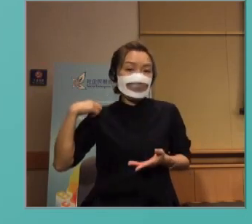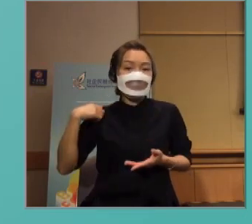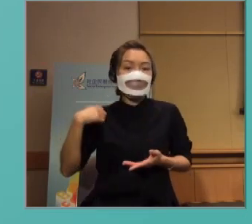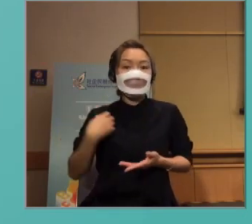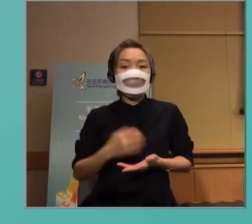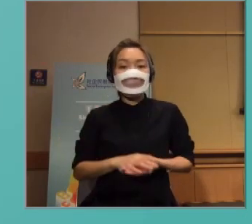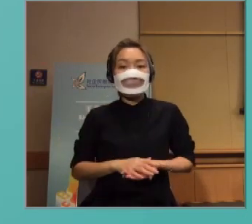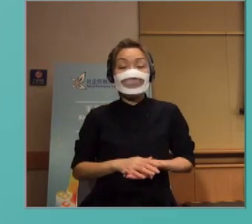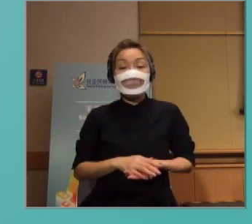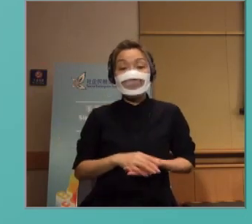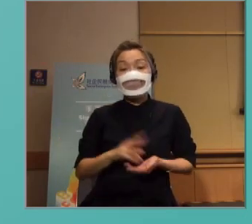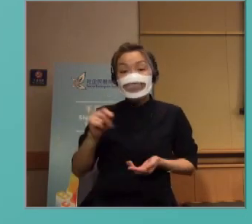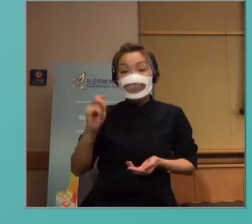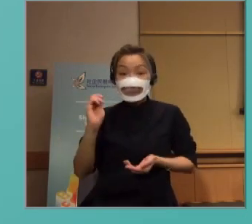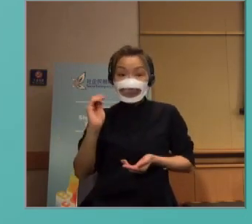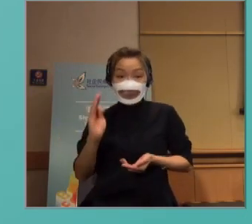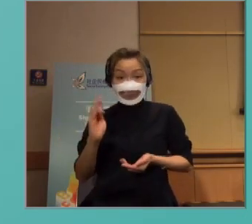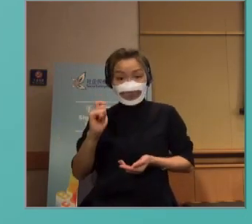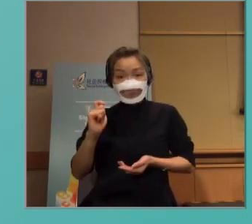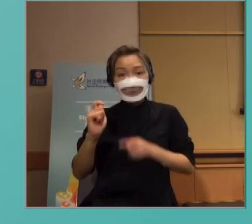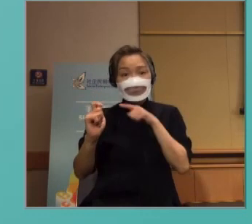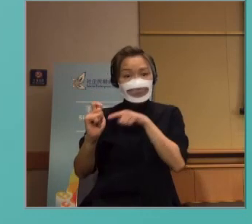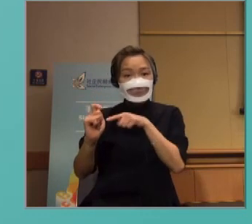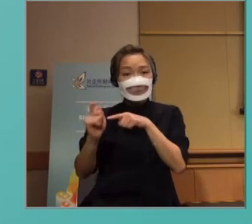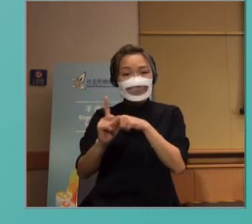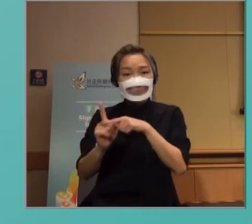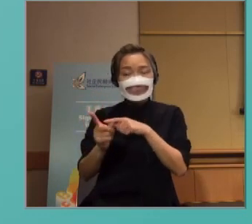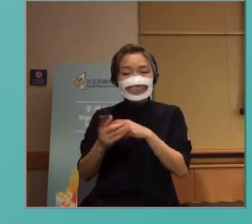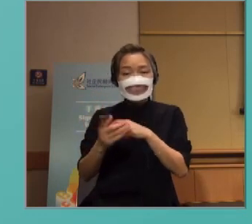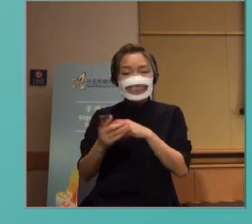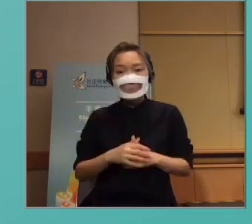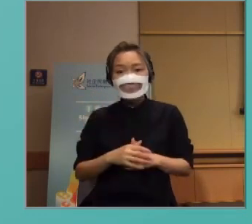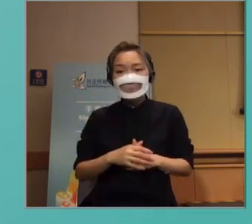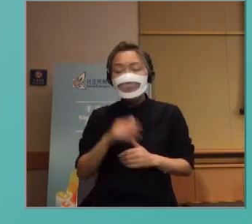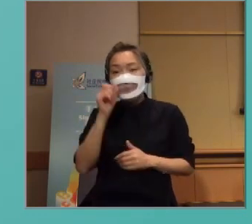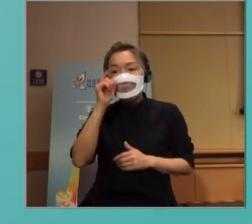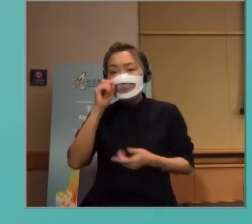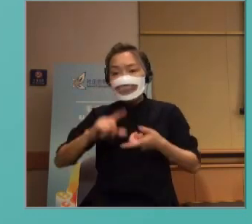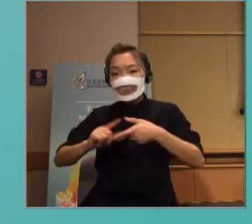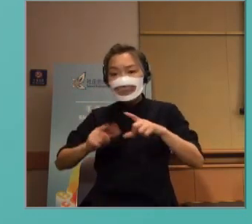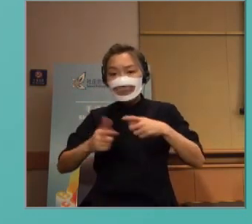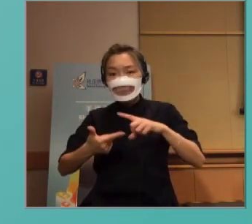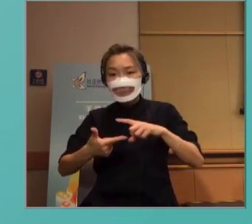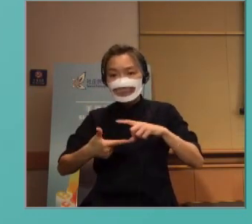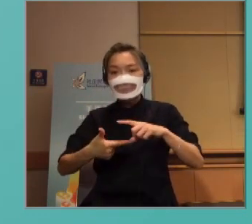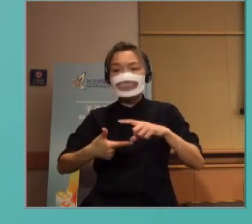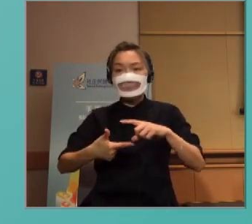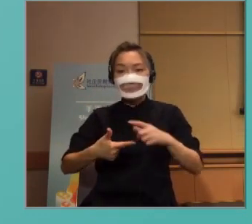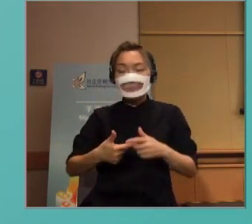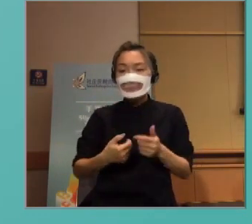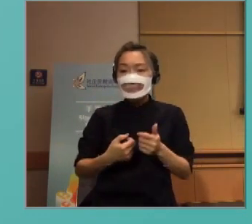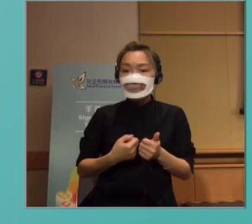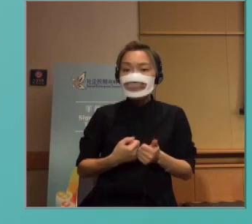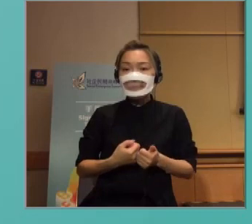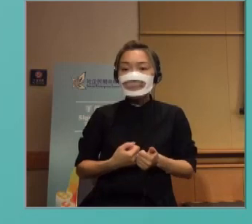NFTs have actually shown that it's actually a unique way of assisting charity and spreading their message. For example, in this particular